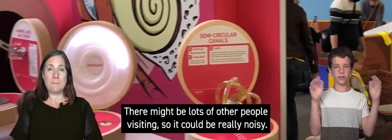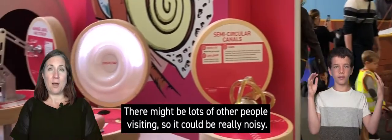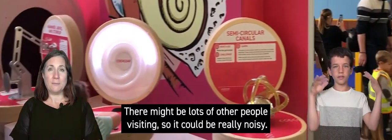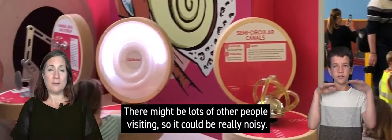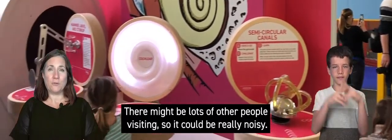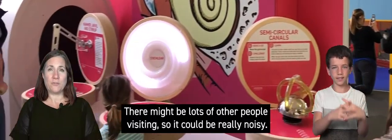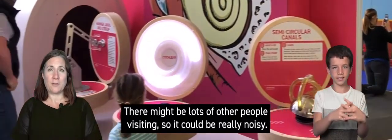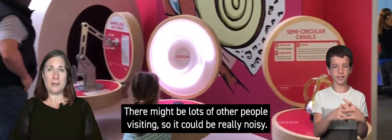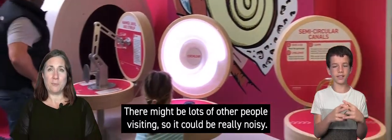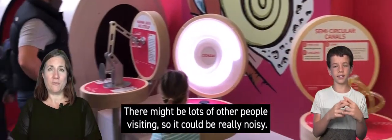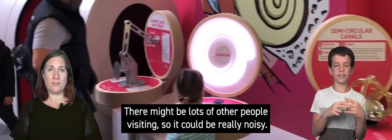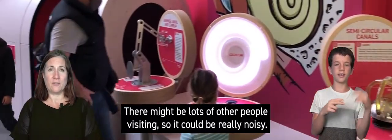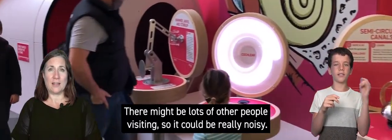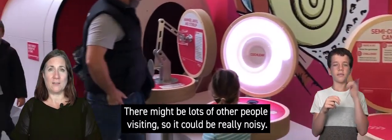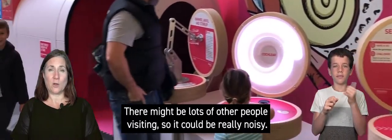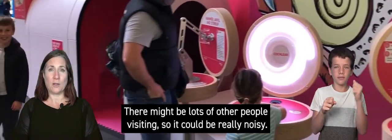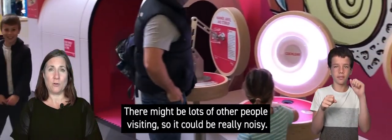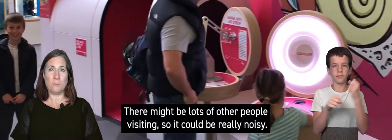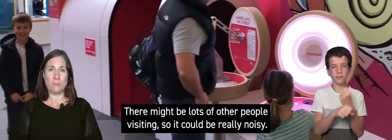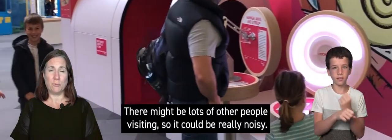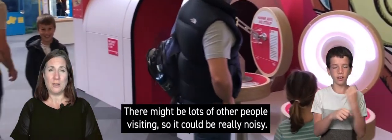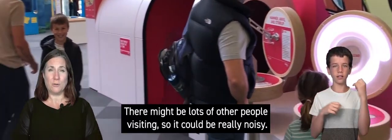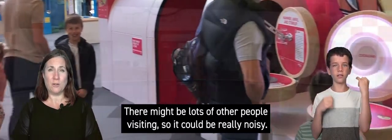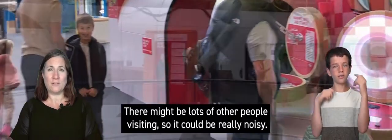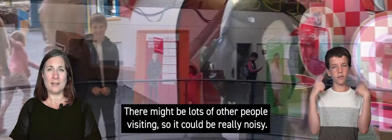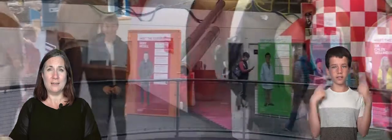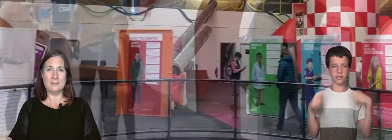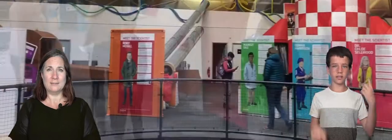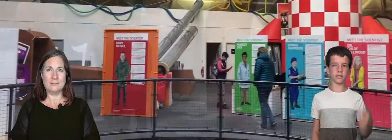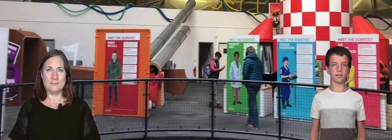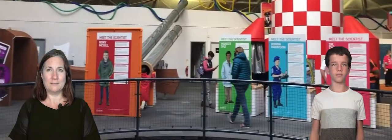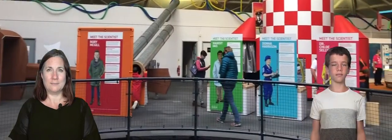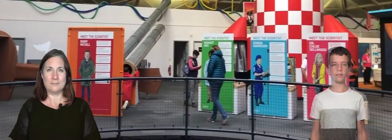There might be lots of other people visiting so it could be really noisy.